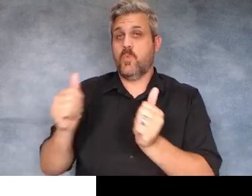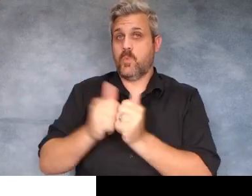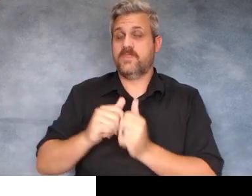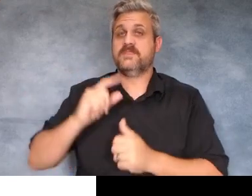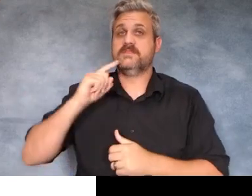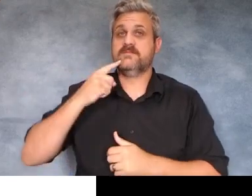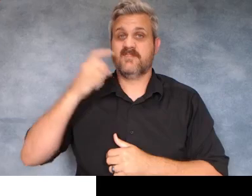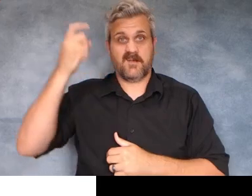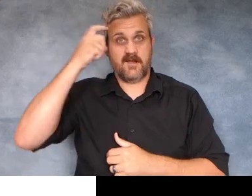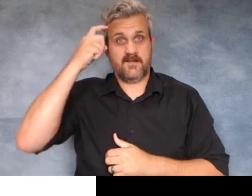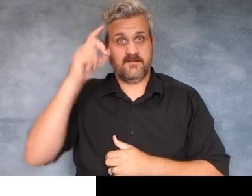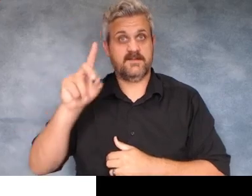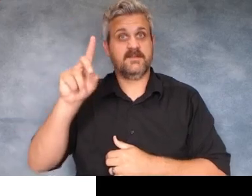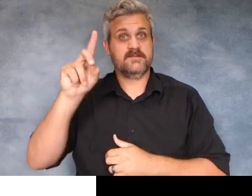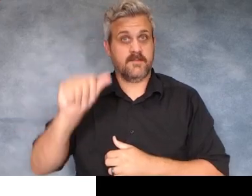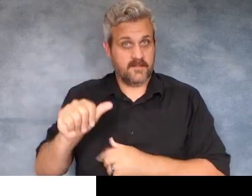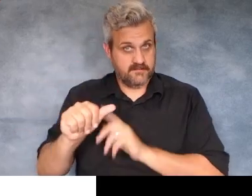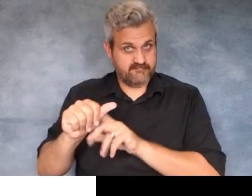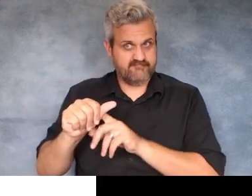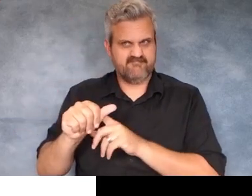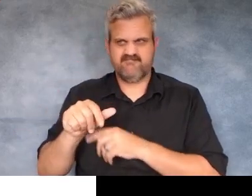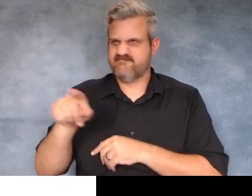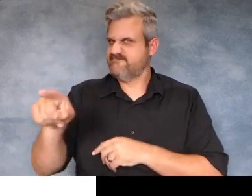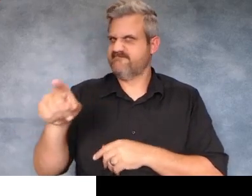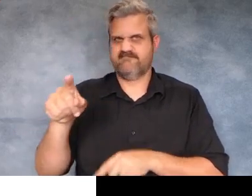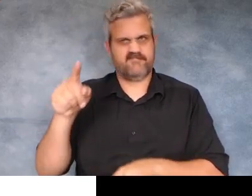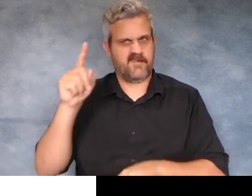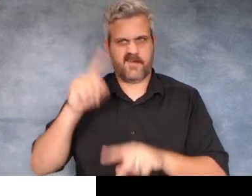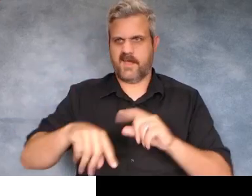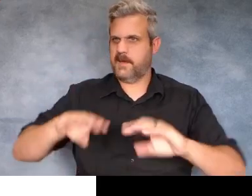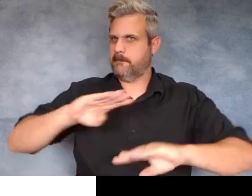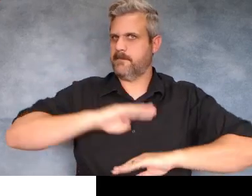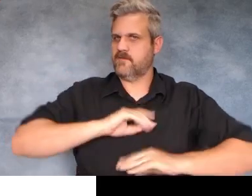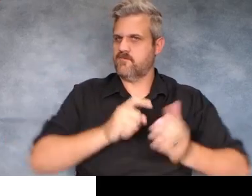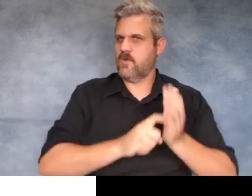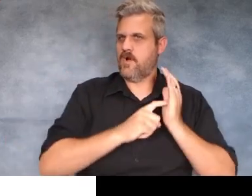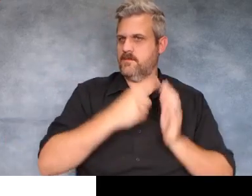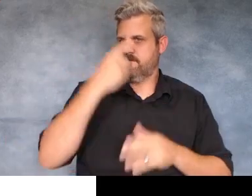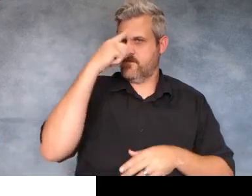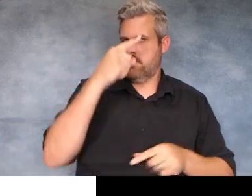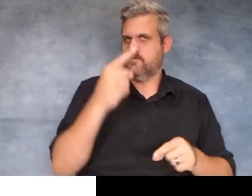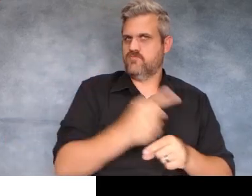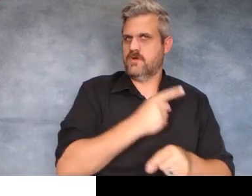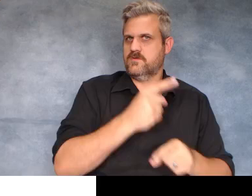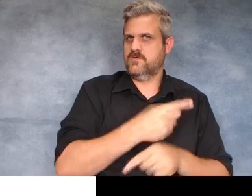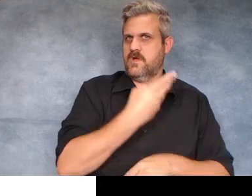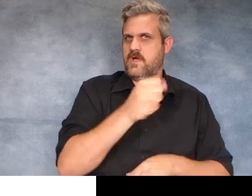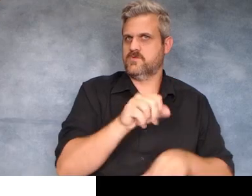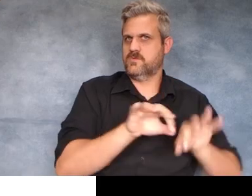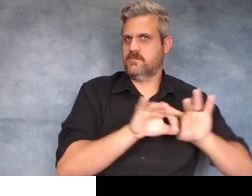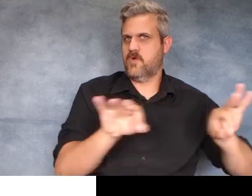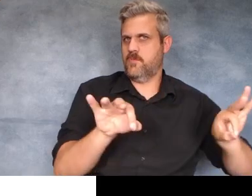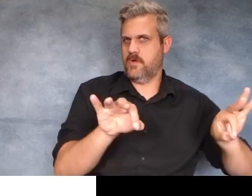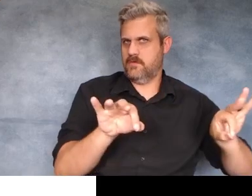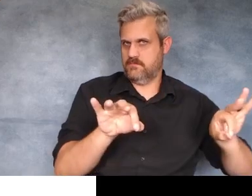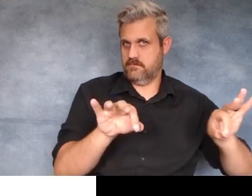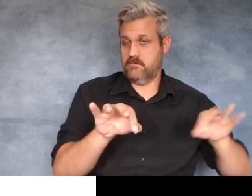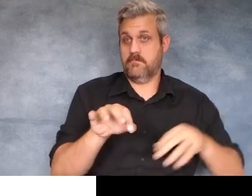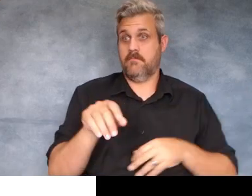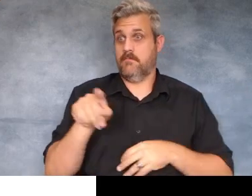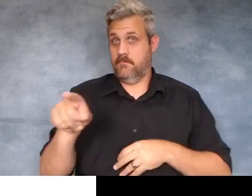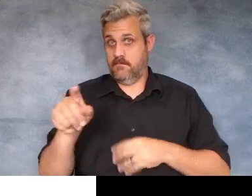significant cognitive disabilities who are unable to meet requirements for a regular high school diploma. Recipients of the